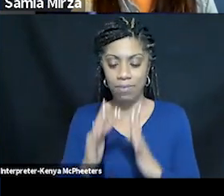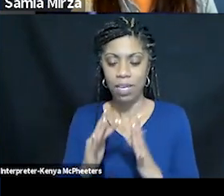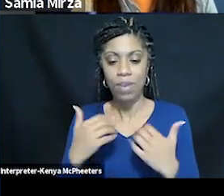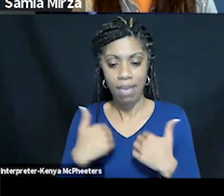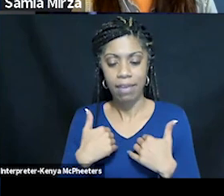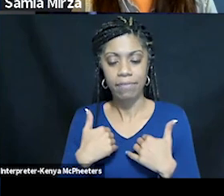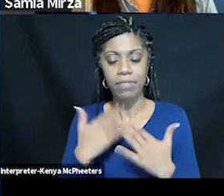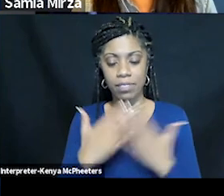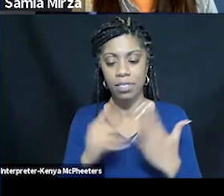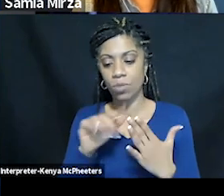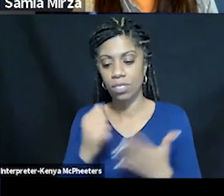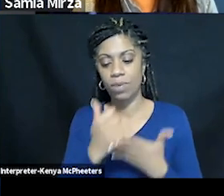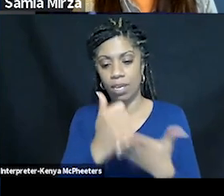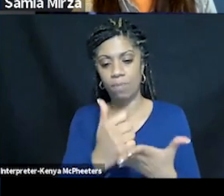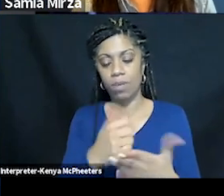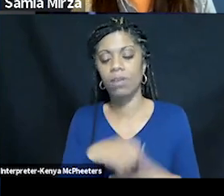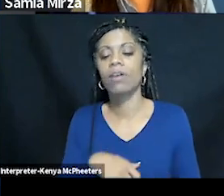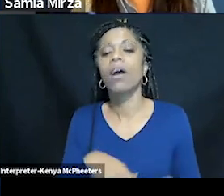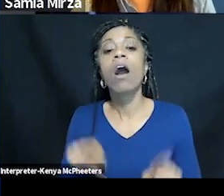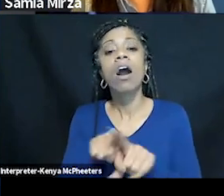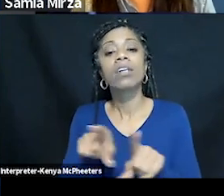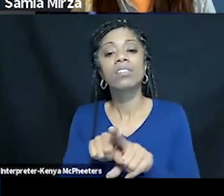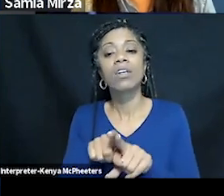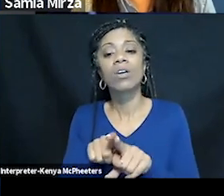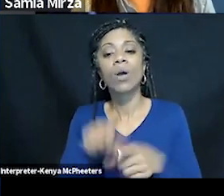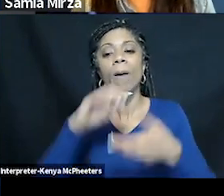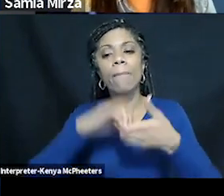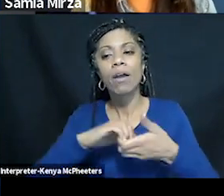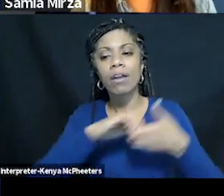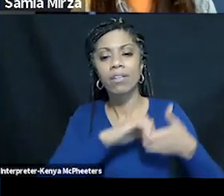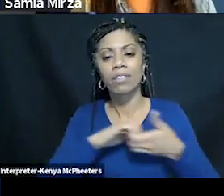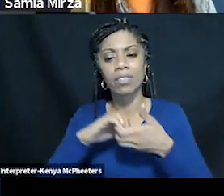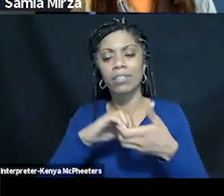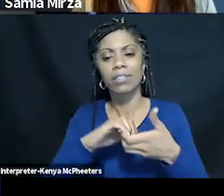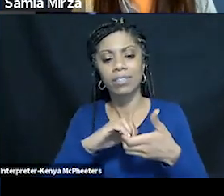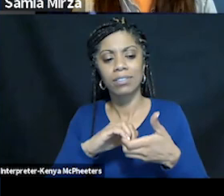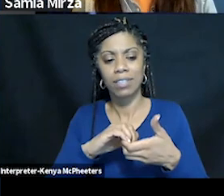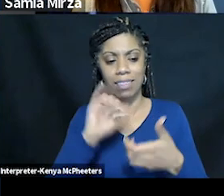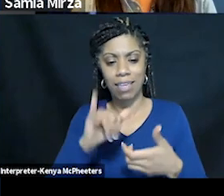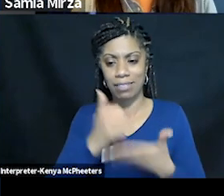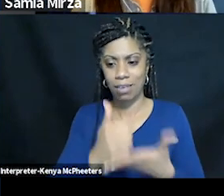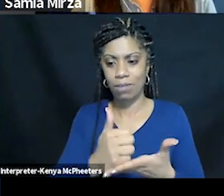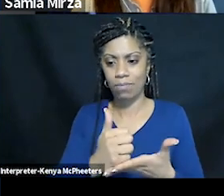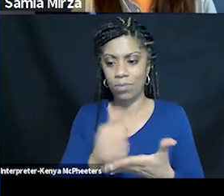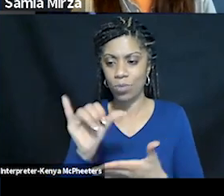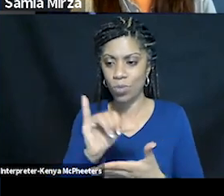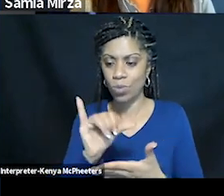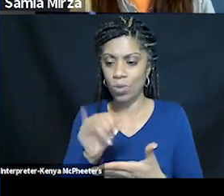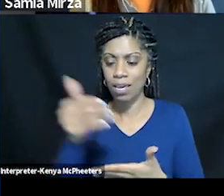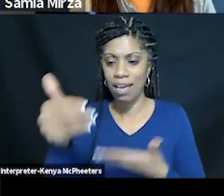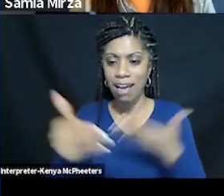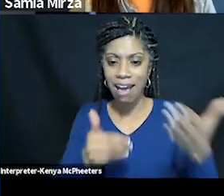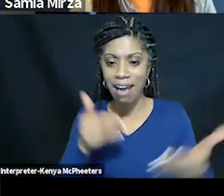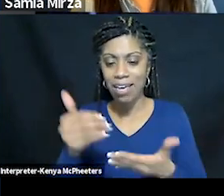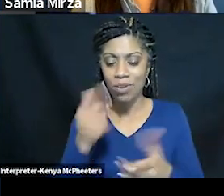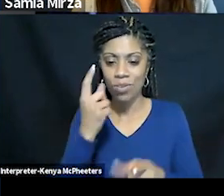be, that's what partnerships are for and what your vendors are for as well, right? So hire the right consultants